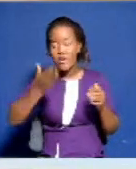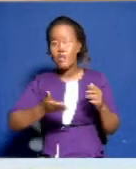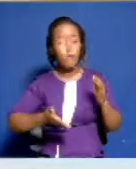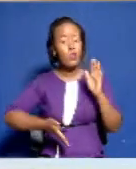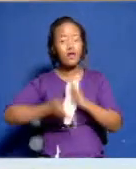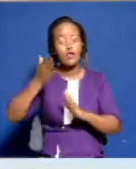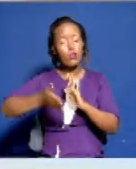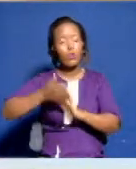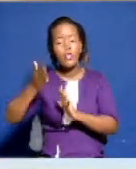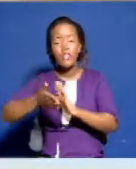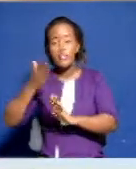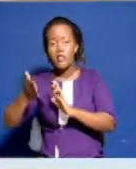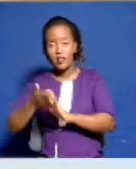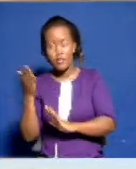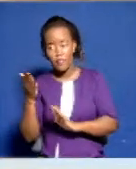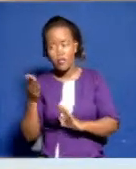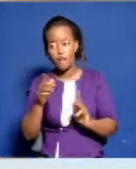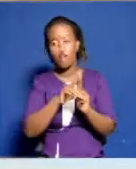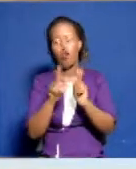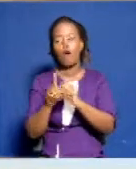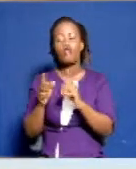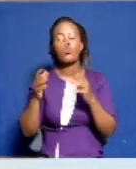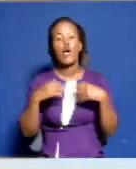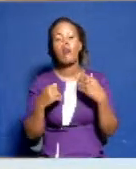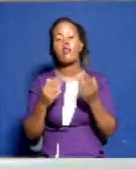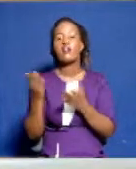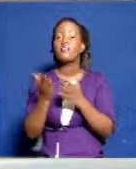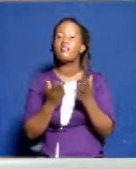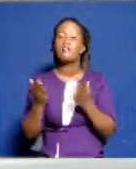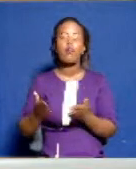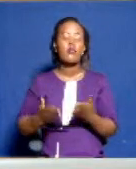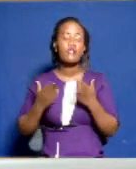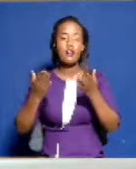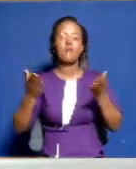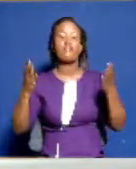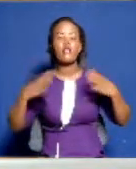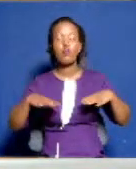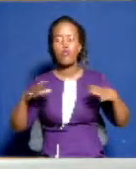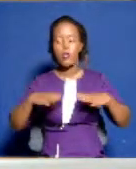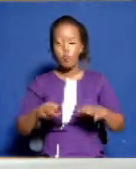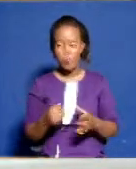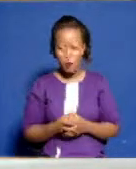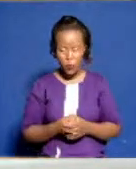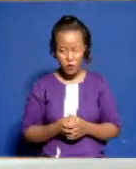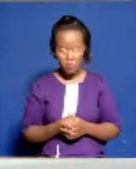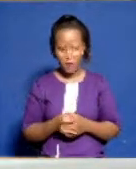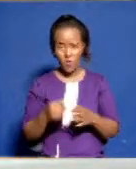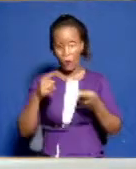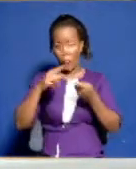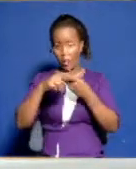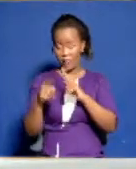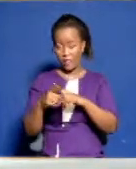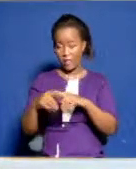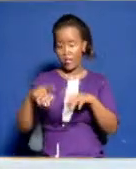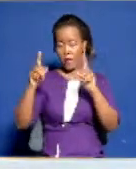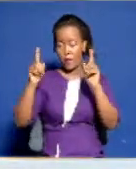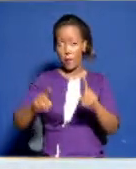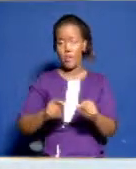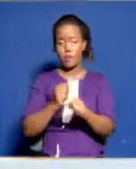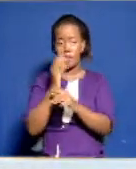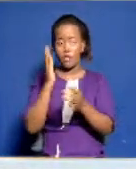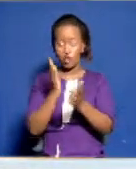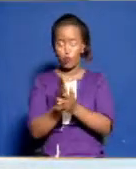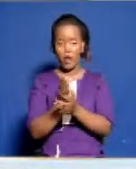while maintaining service delivery standards to the citizen. Standards should ensure the entire